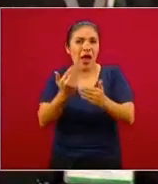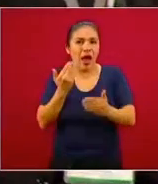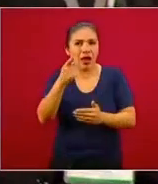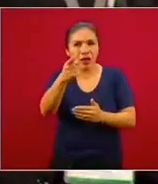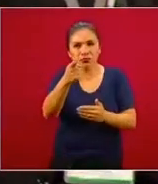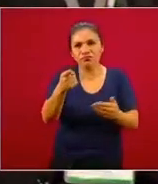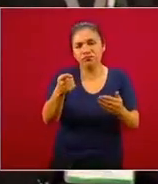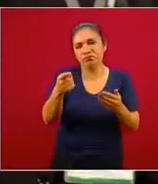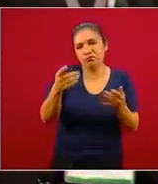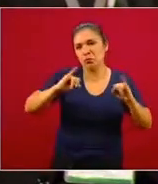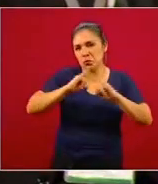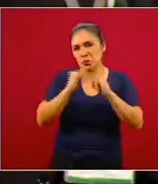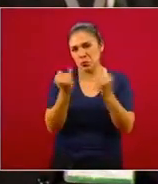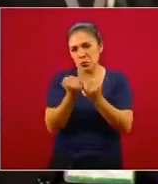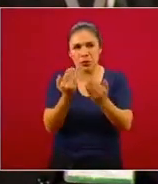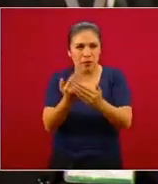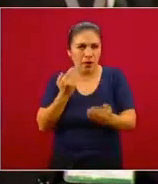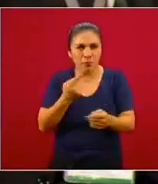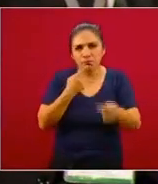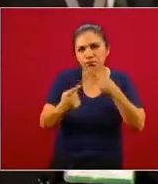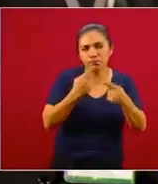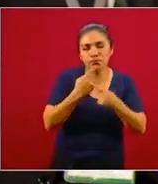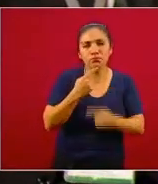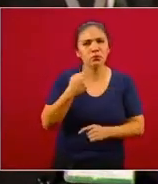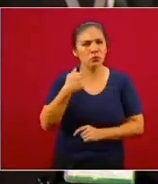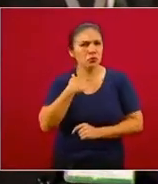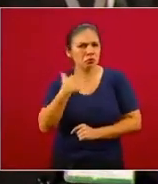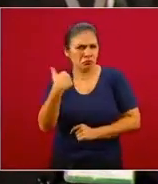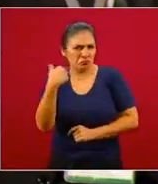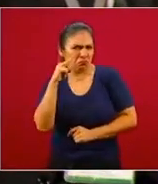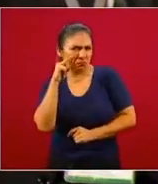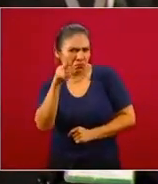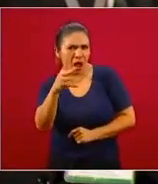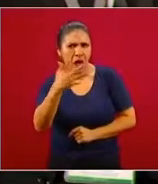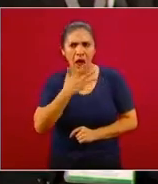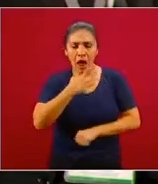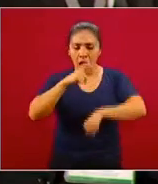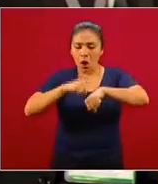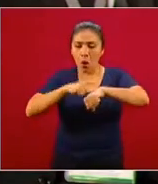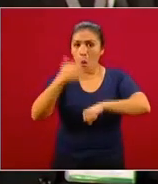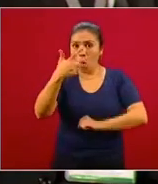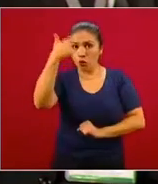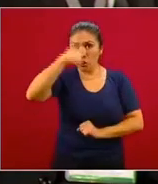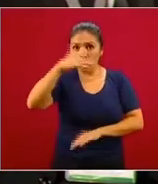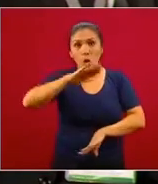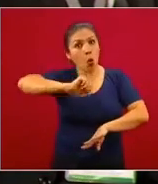was held. I understand that at 8 o'clock there's going to be another one. Is that true?